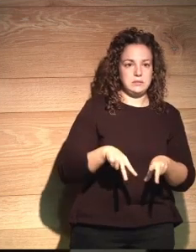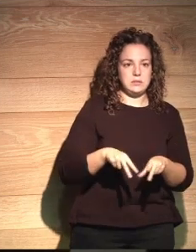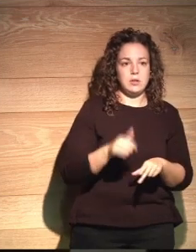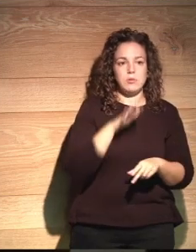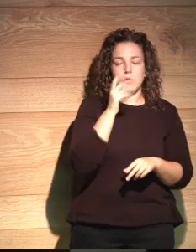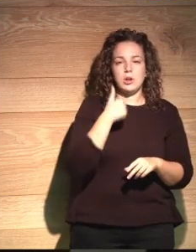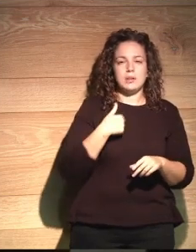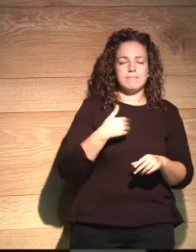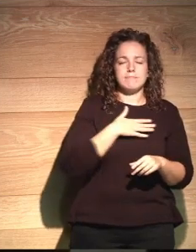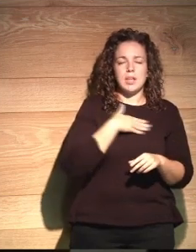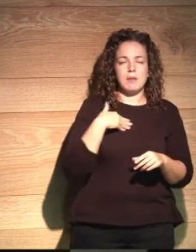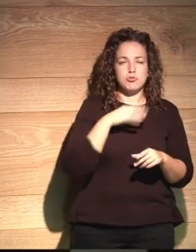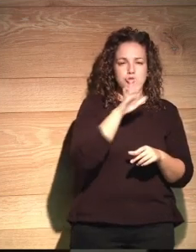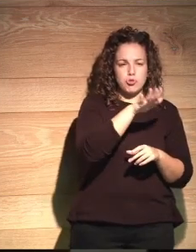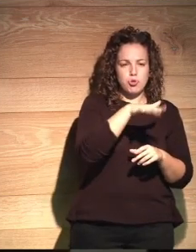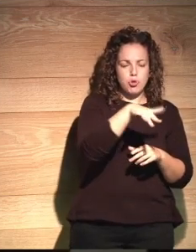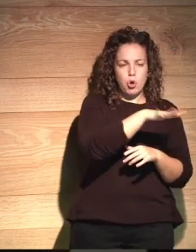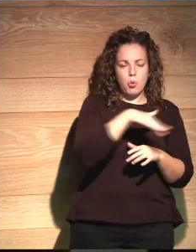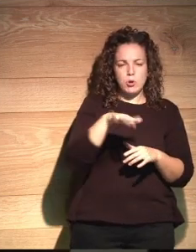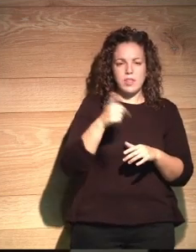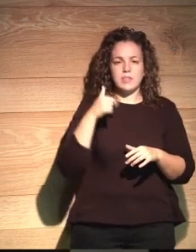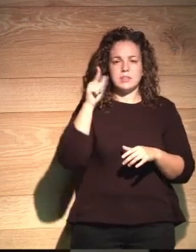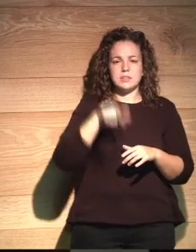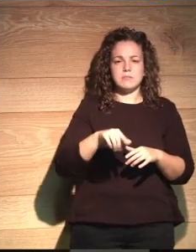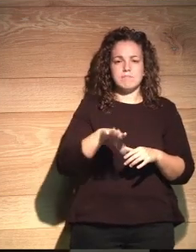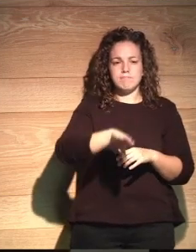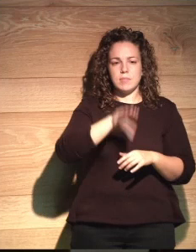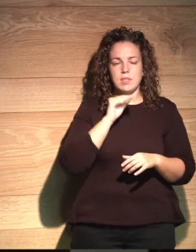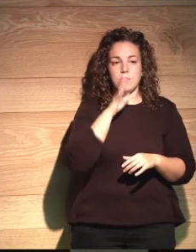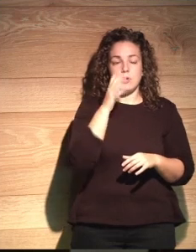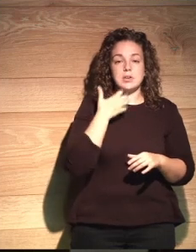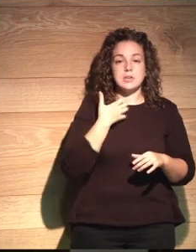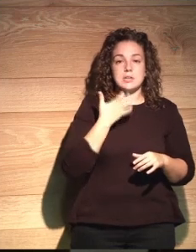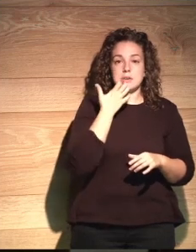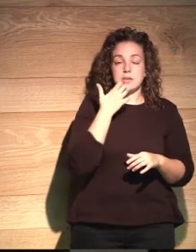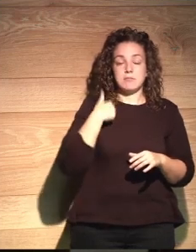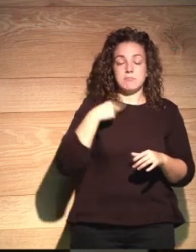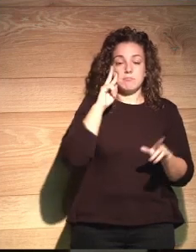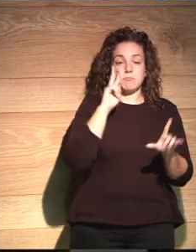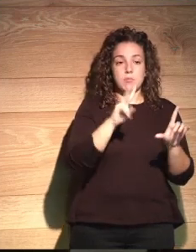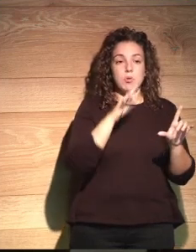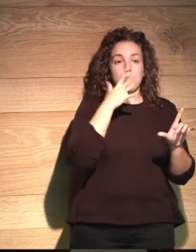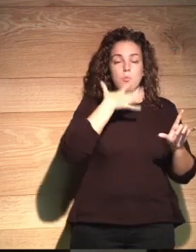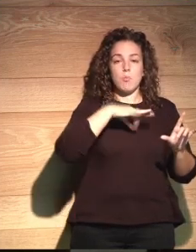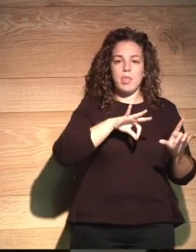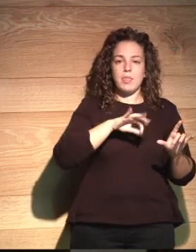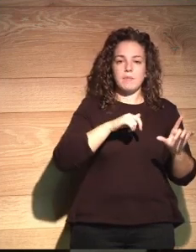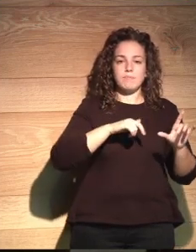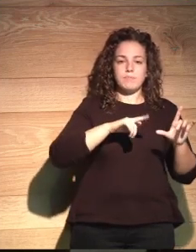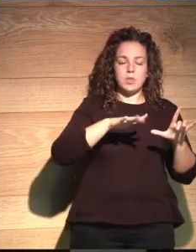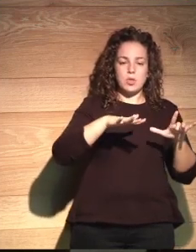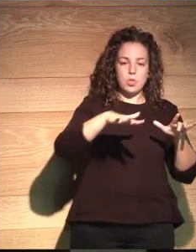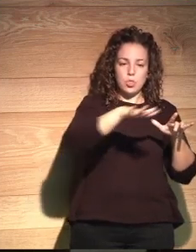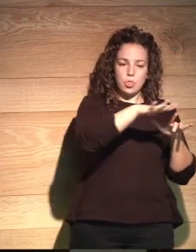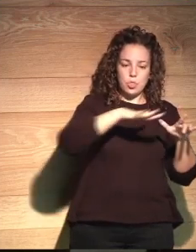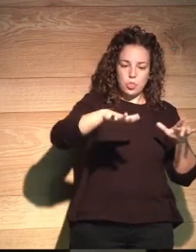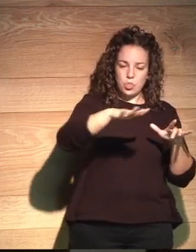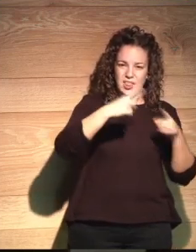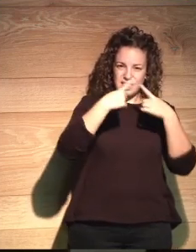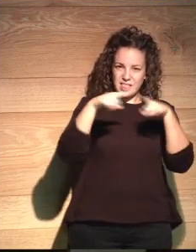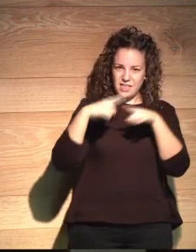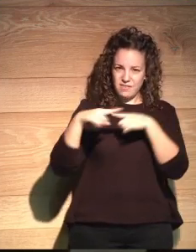regions. And so if you look at this, we found a geography which is different than the geography we know. And it's a geography which is based on